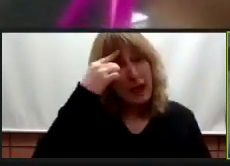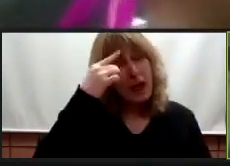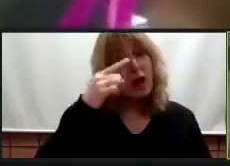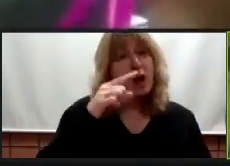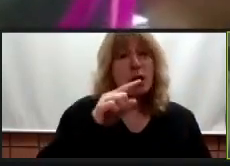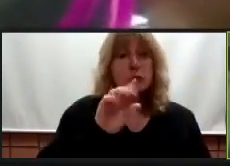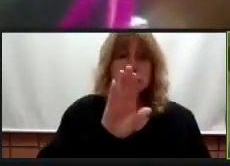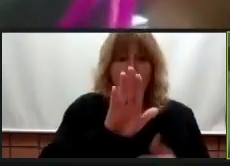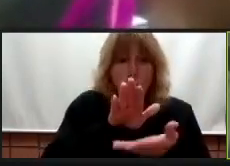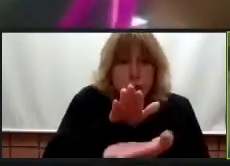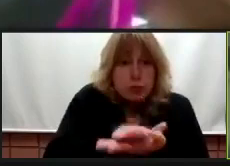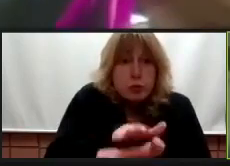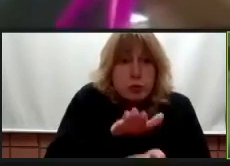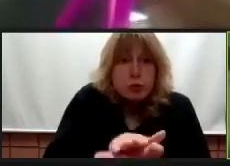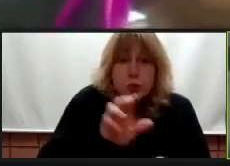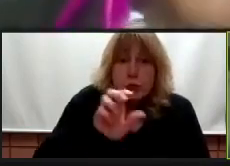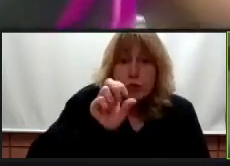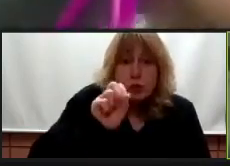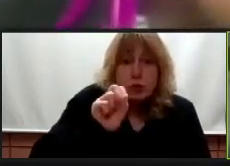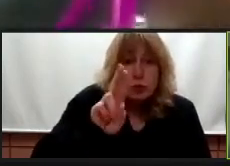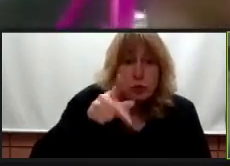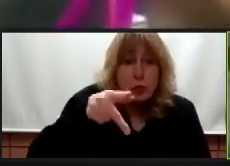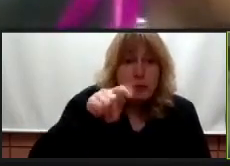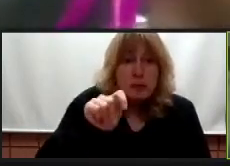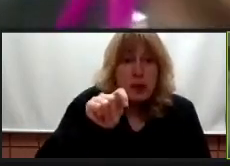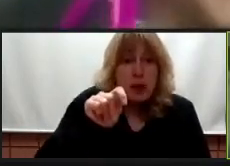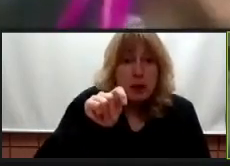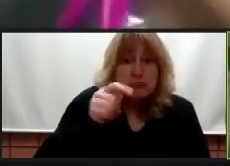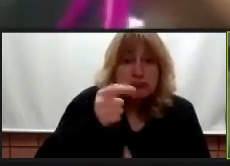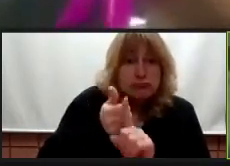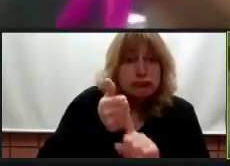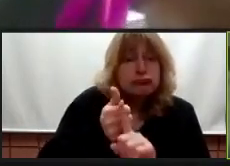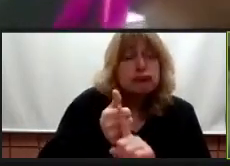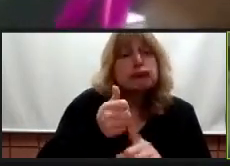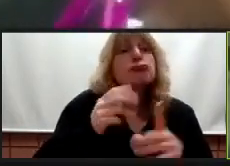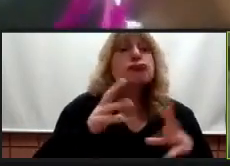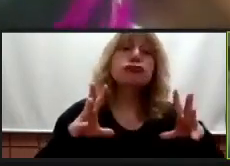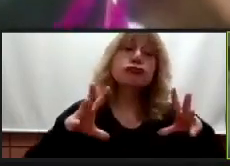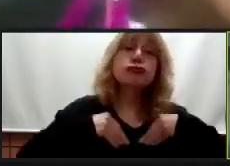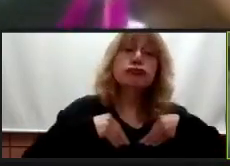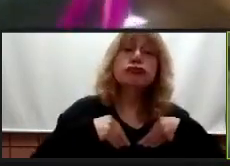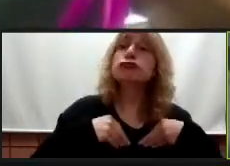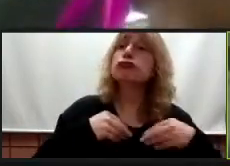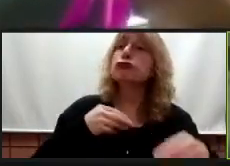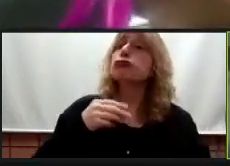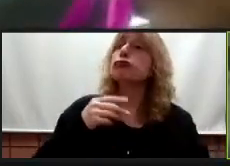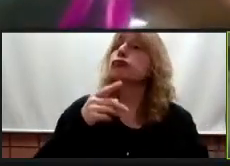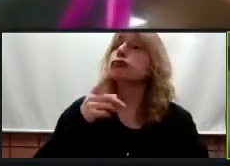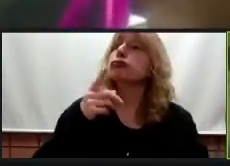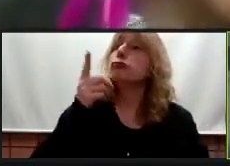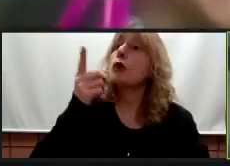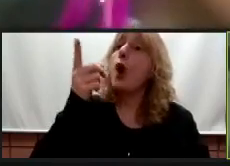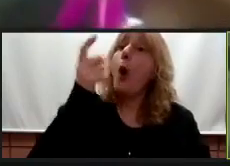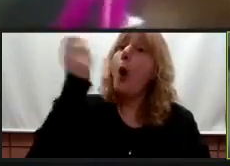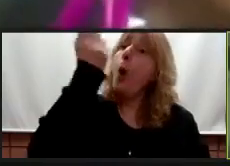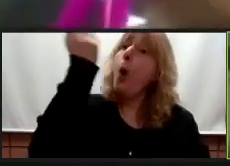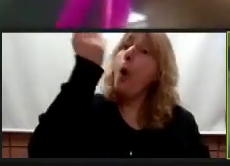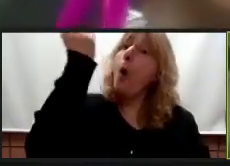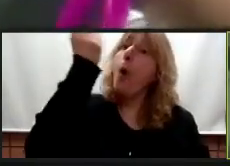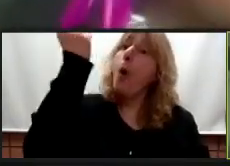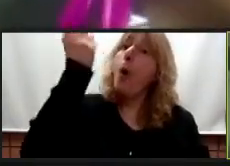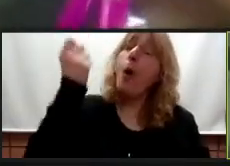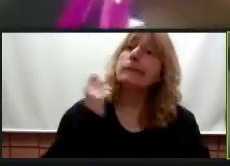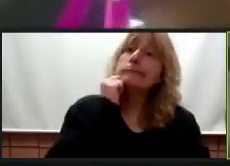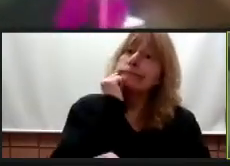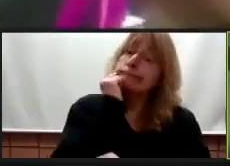in your school district would very much be okay with withholding much needed dollars